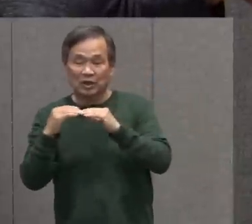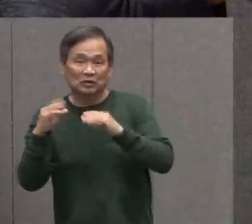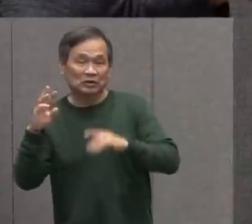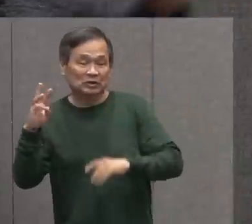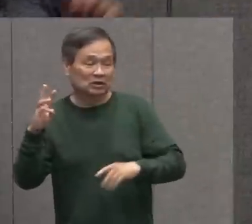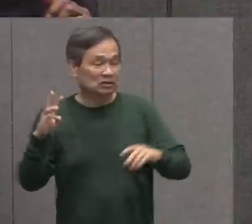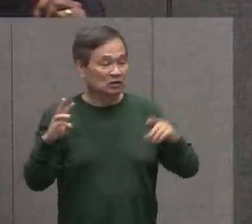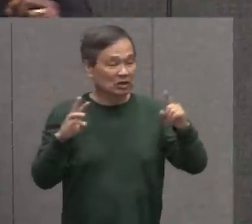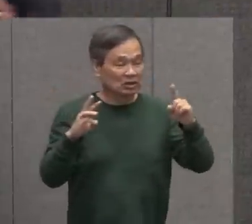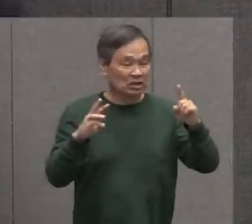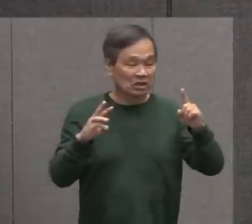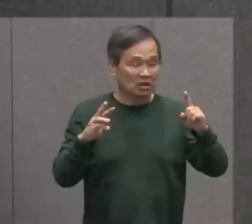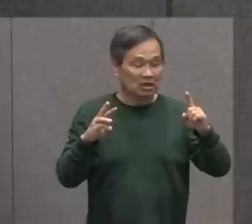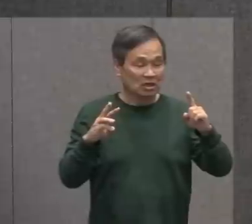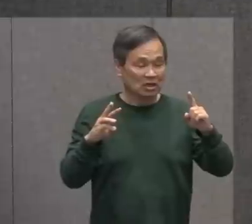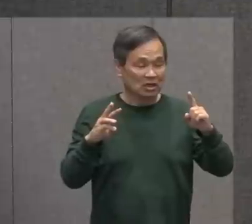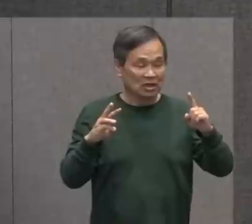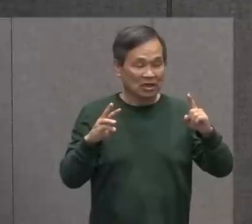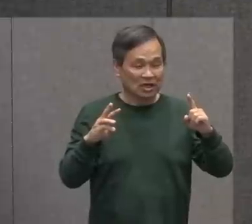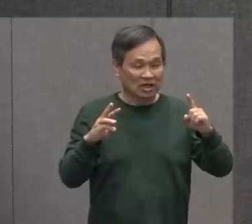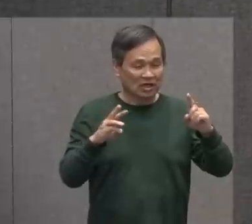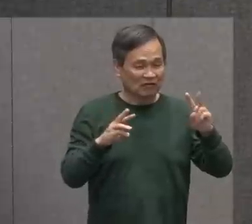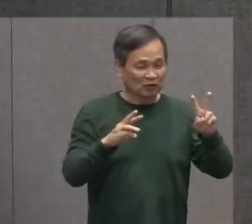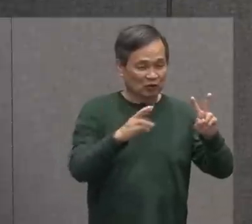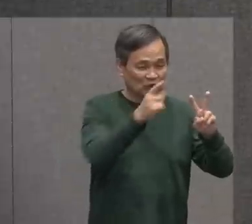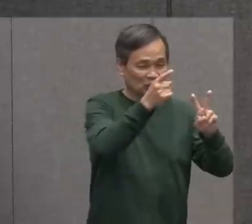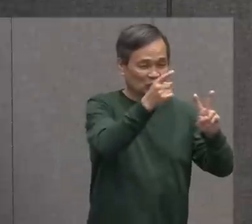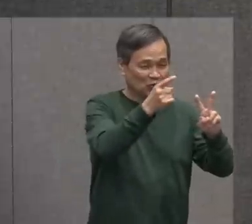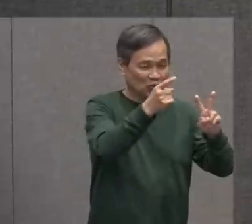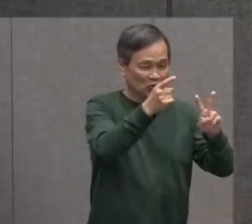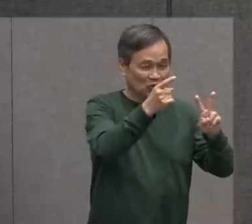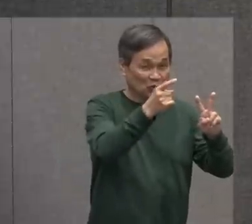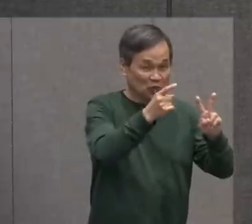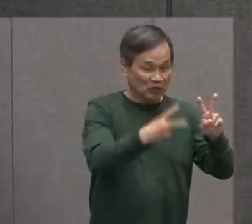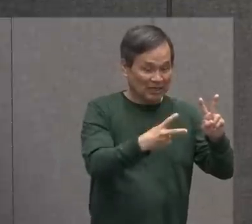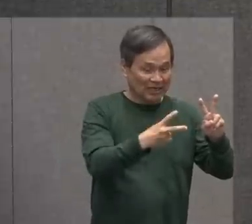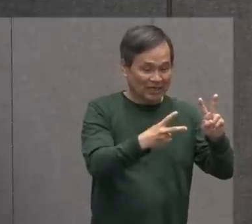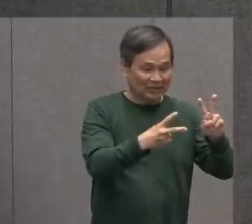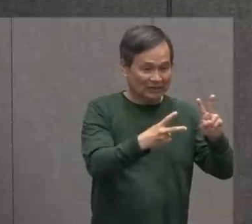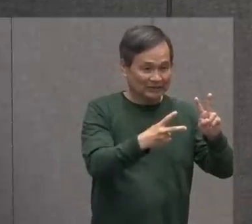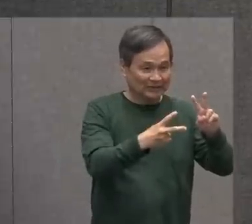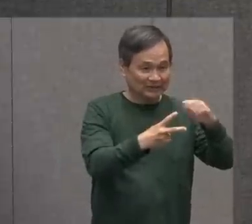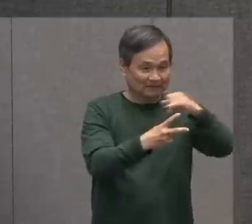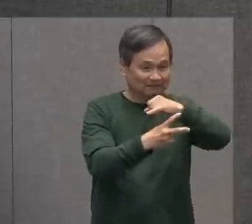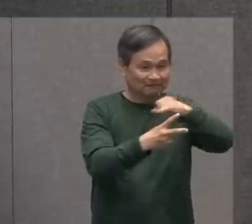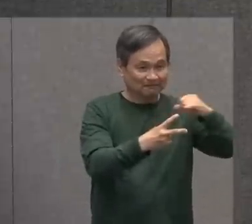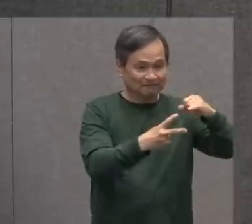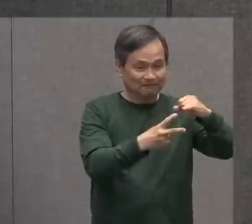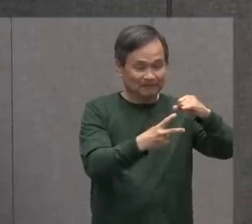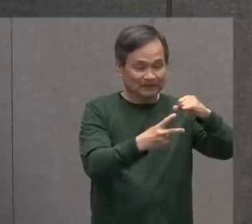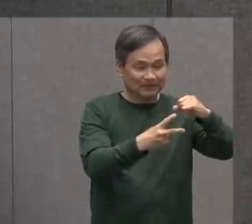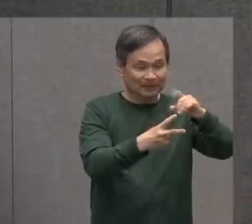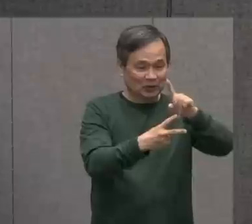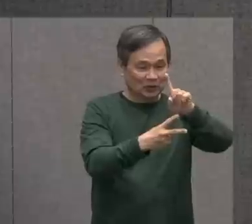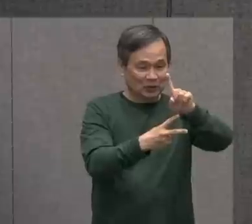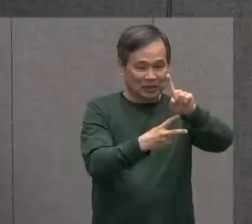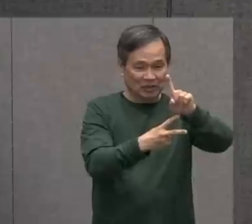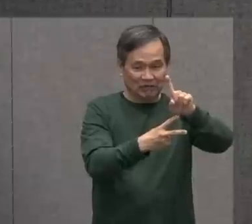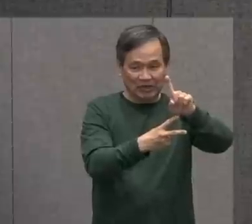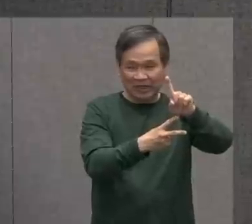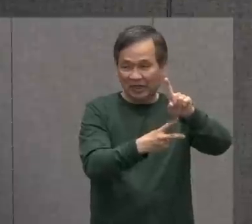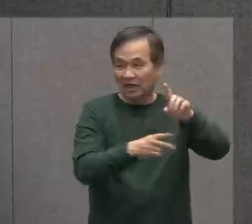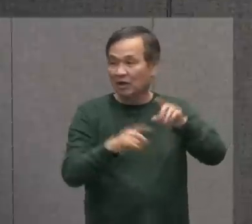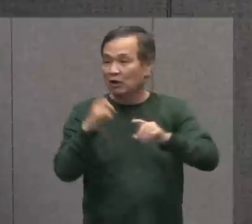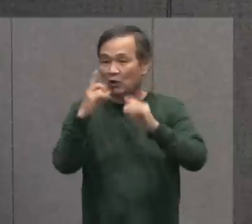another 1/2 to my 2 1/2 that I already have visible, and then that gives me how many?